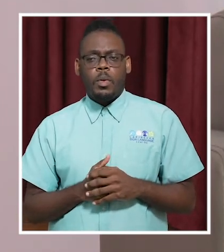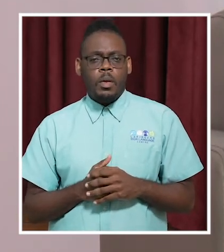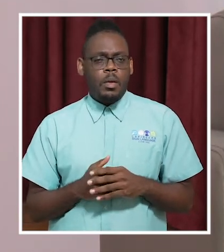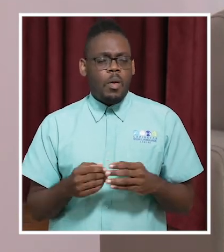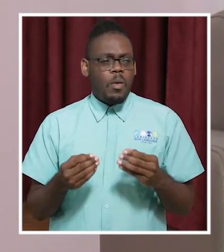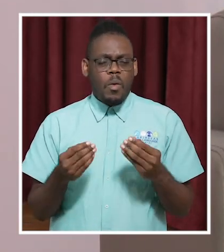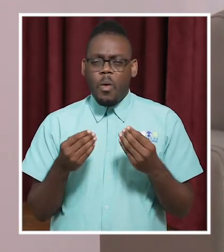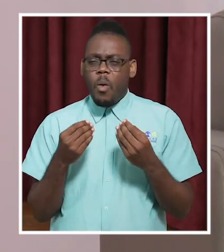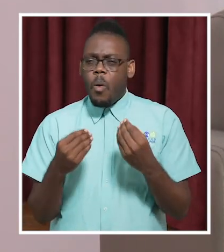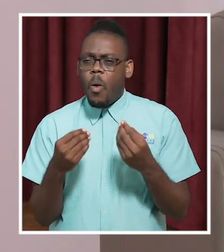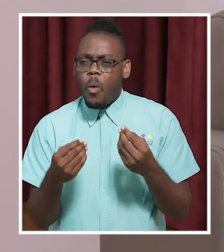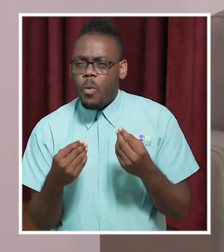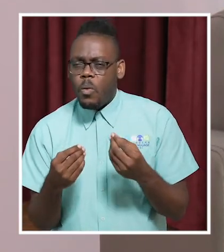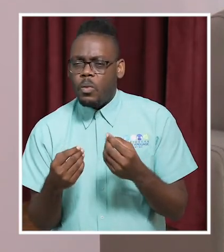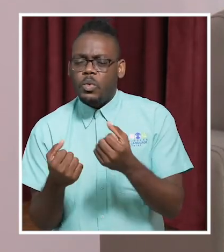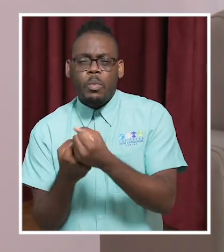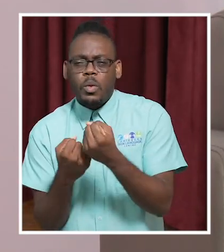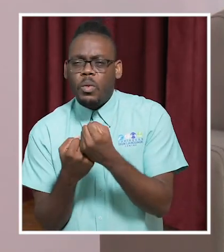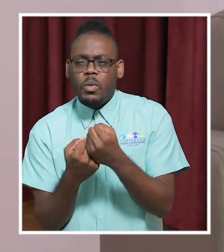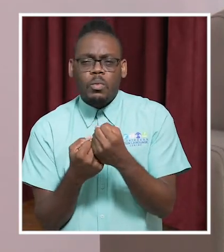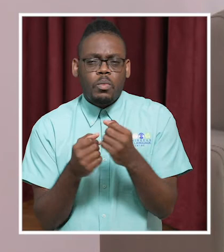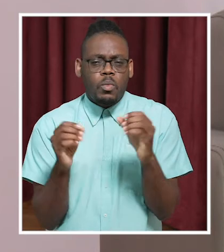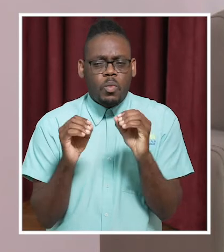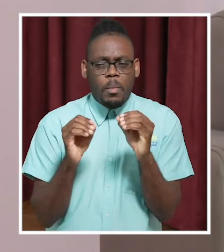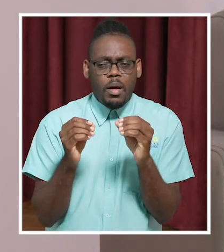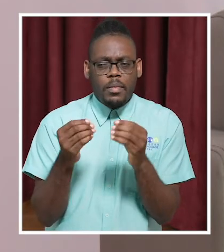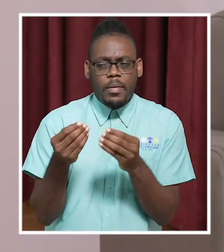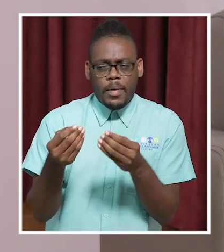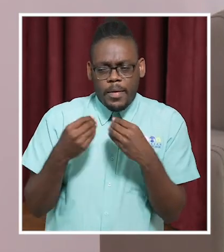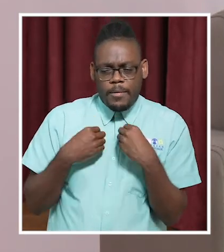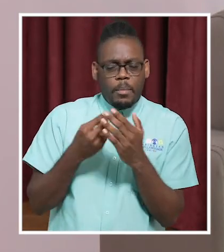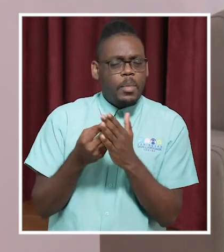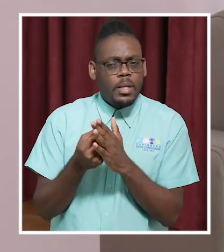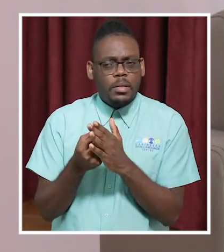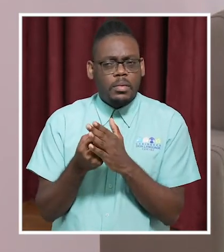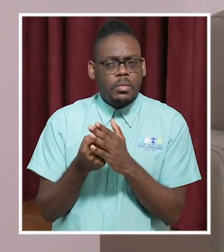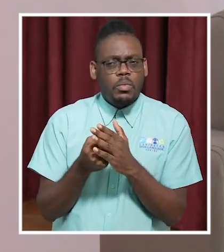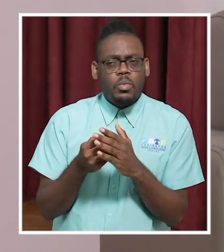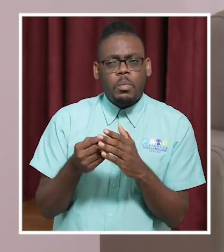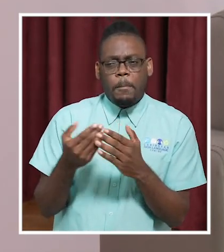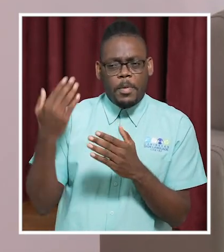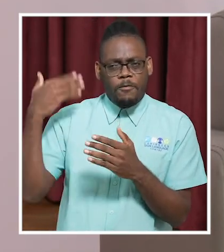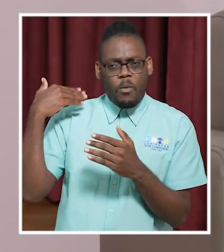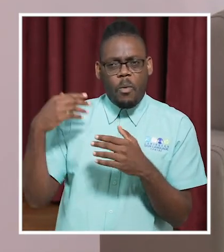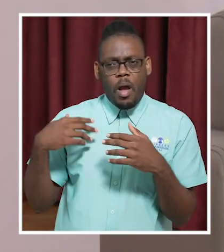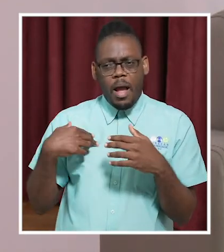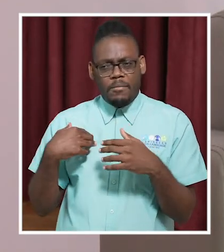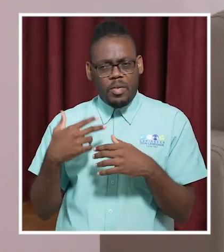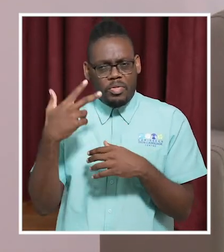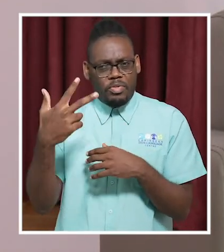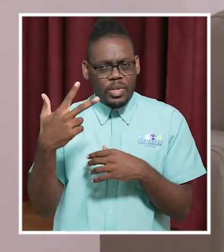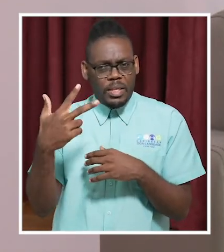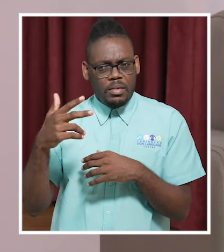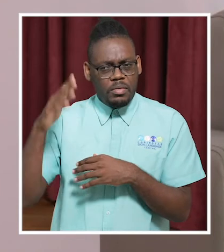without funding? Previously, we have had about 3 or 4 conferences for awareness where we brought in people, and